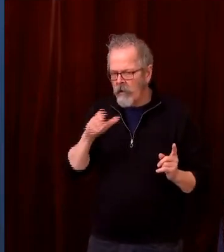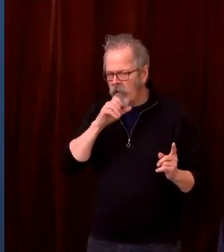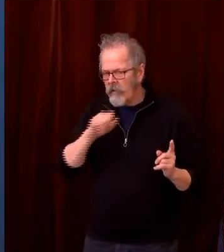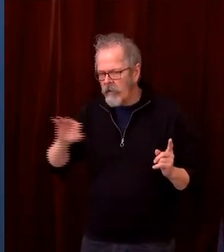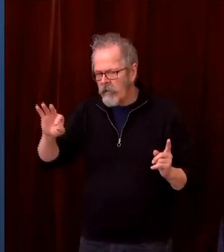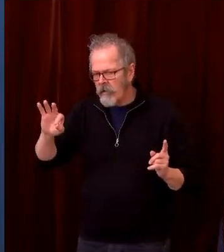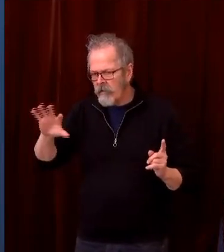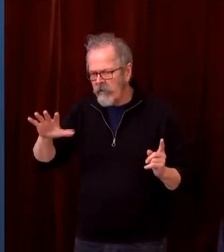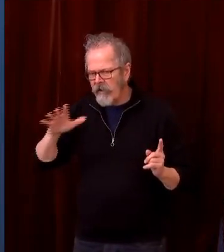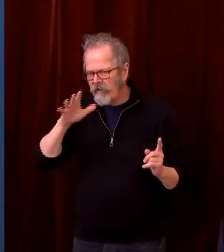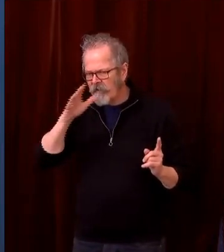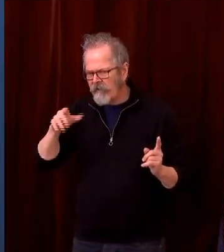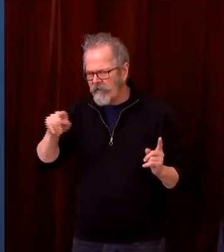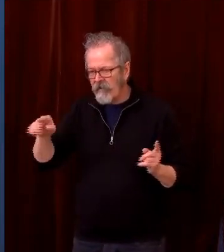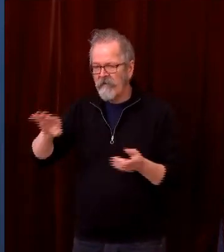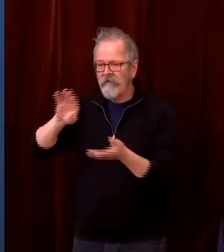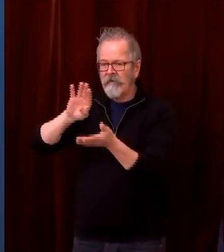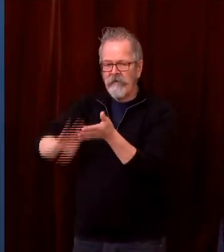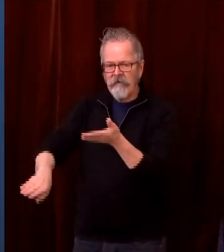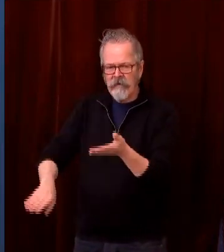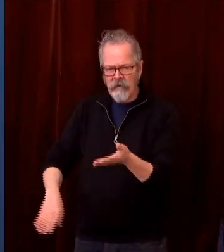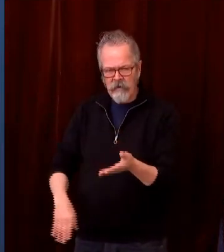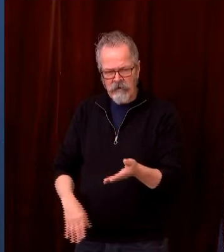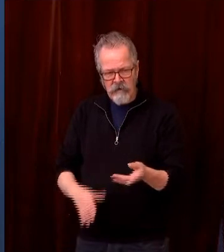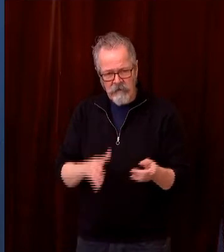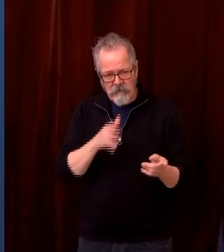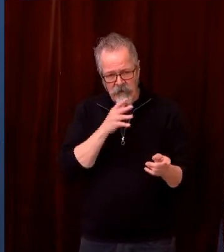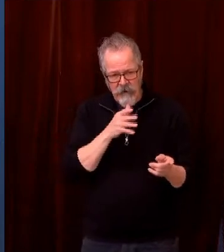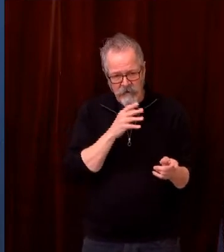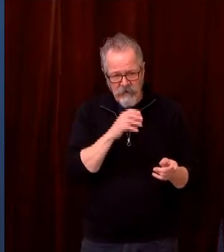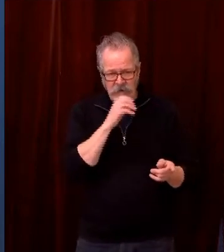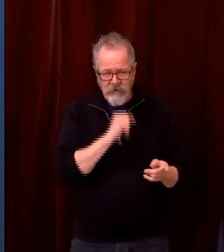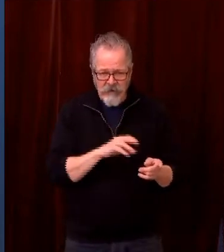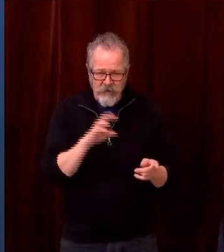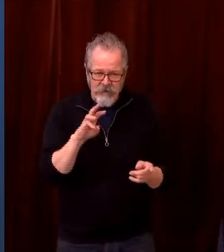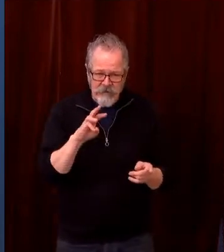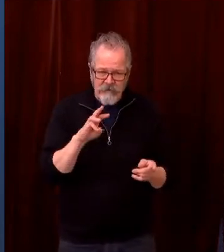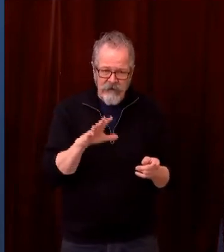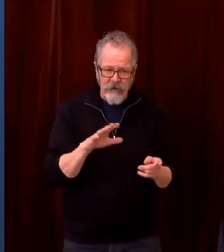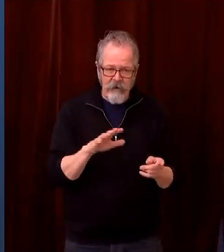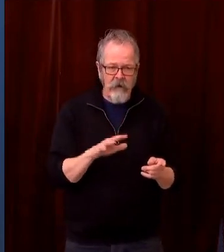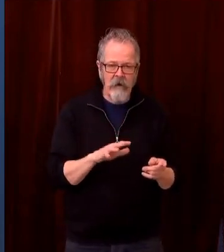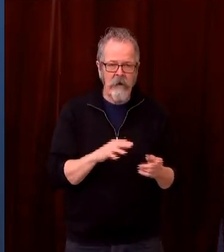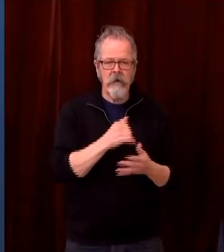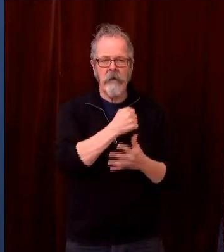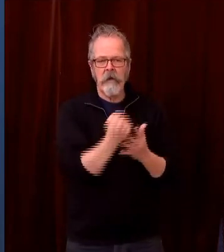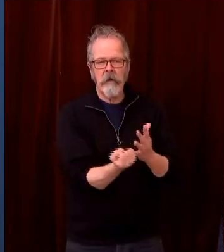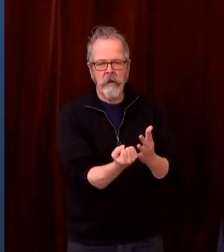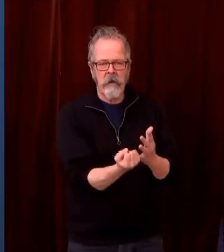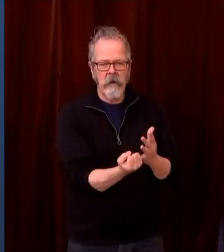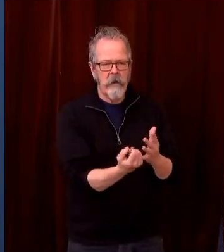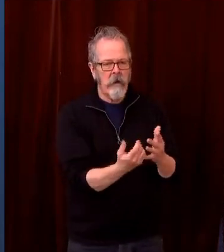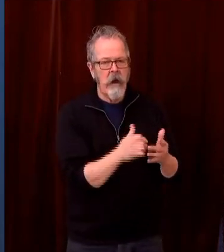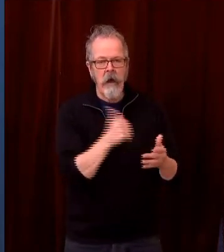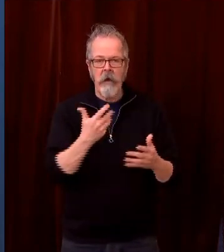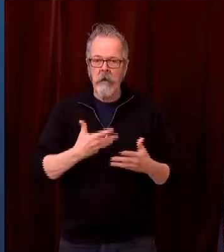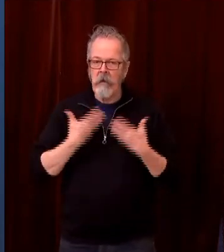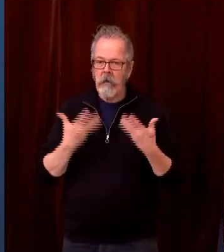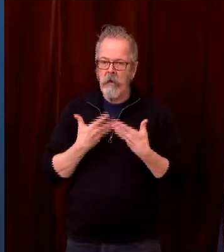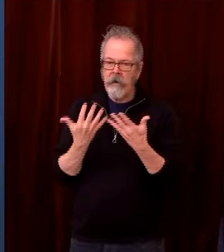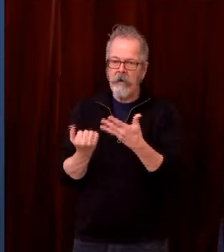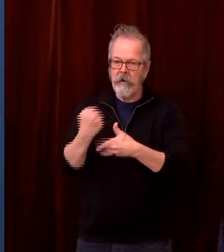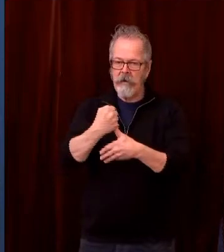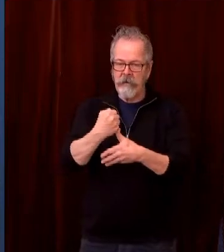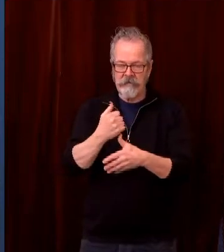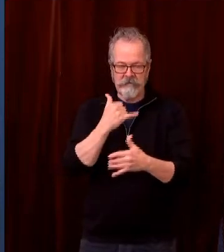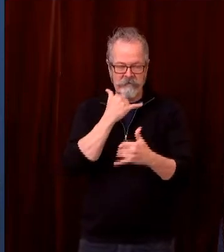mother doesn't get it. So every teacher that is vaccinated today means one less